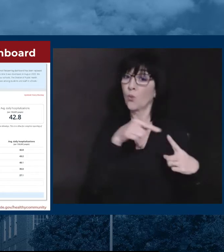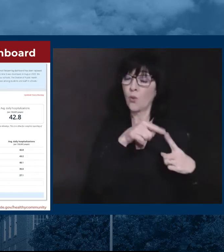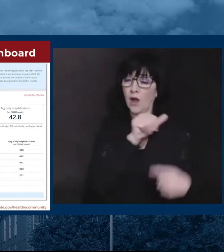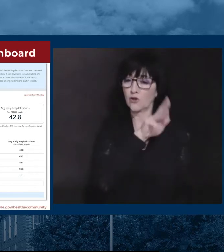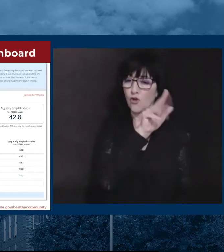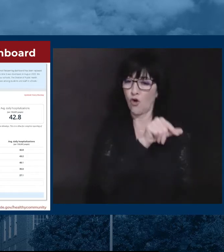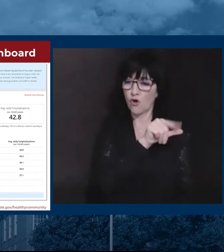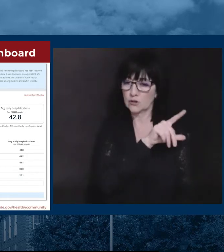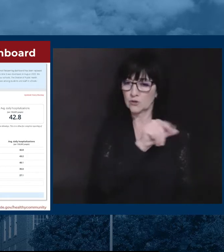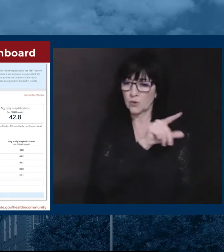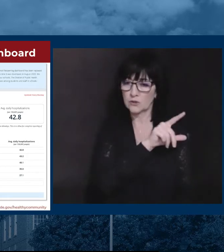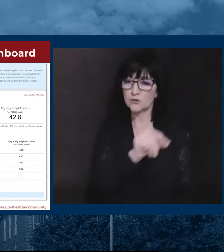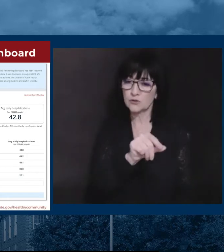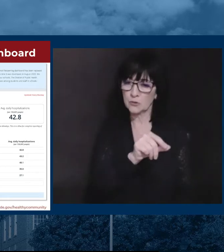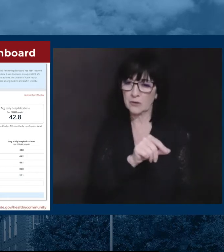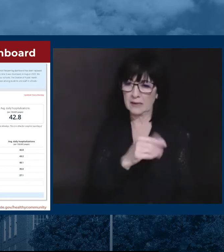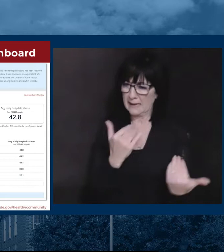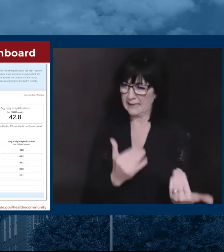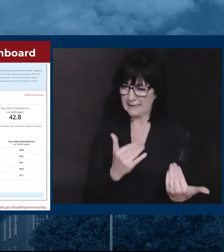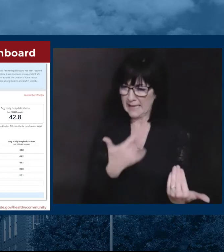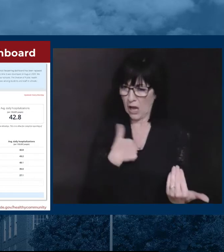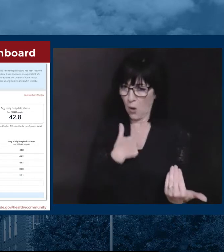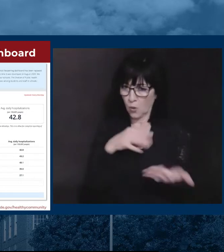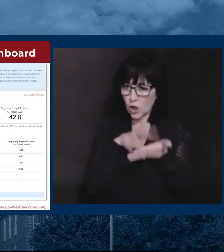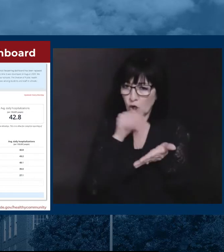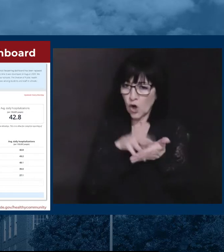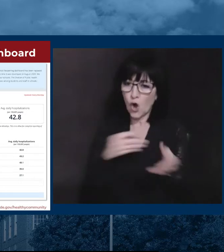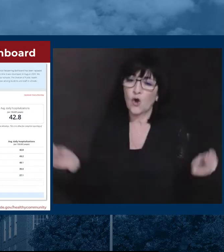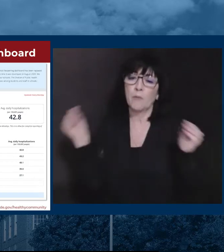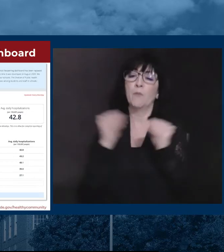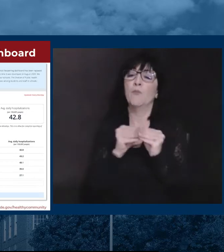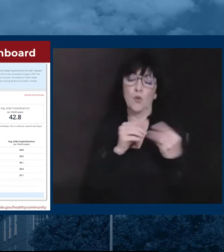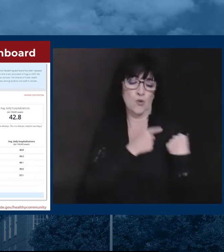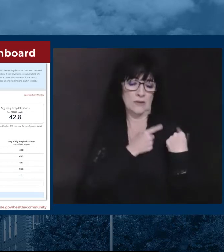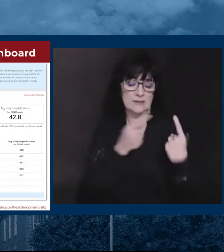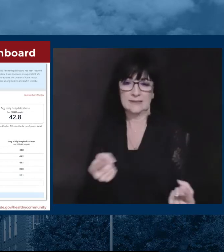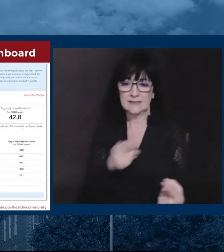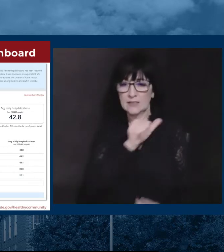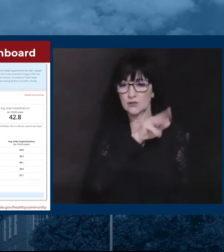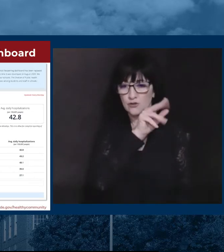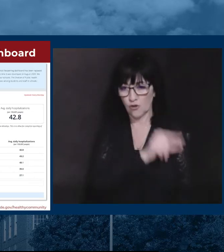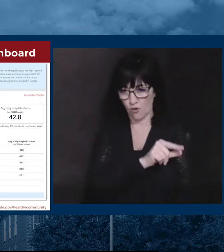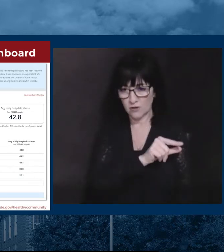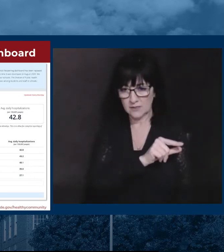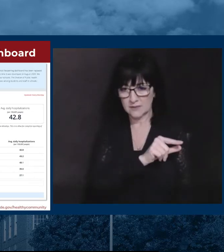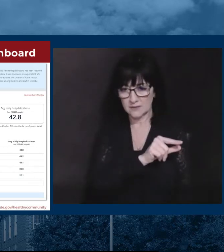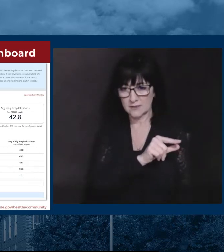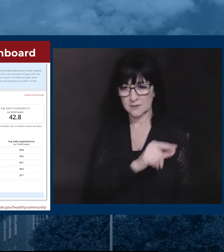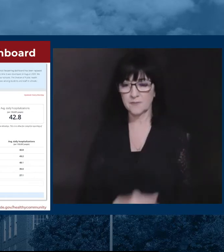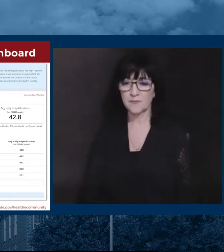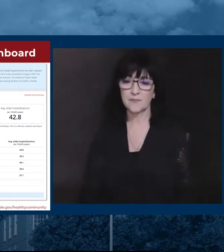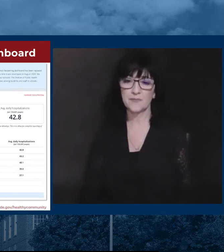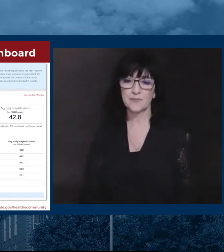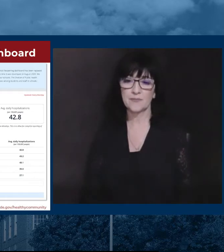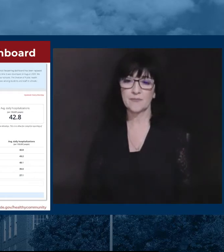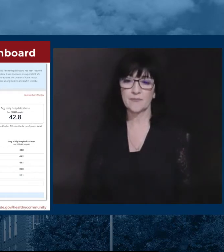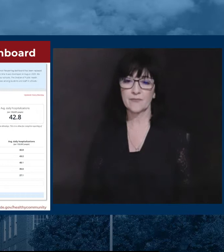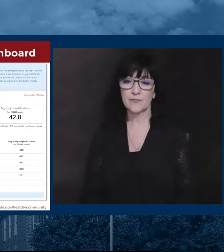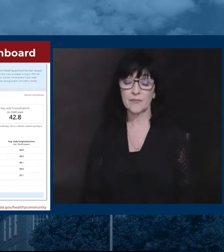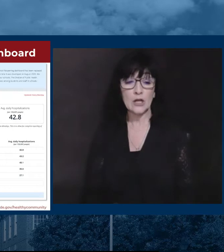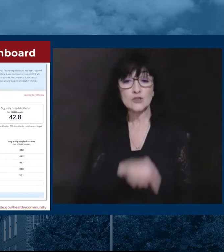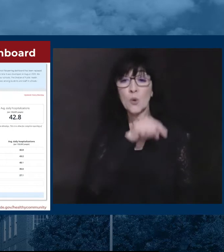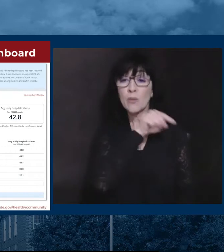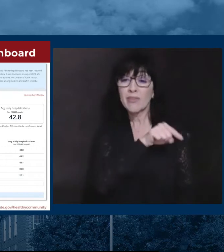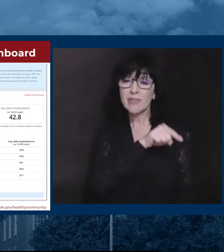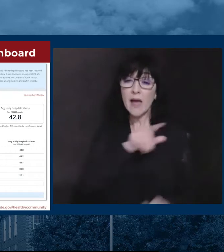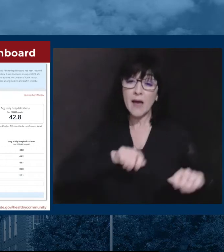2020. And we have certainly learned a lot since the summer months, and no longer believe that the reopening dashboard is an accurate reflection